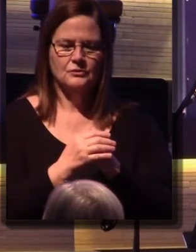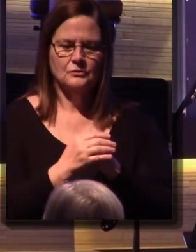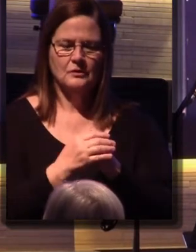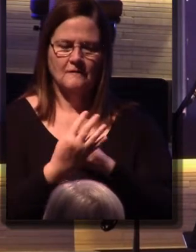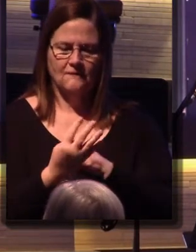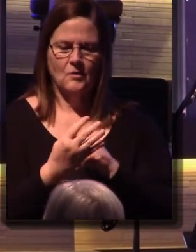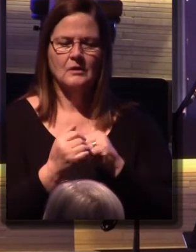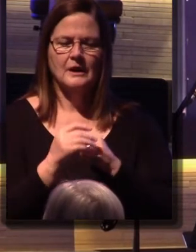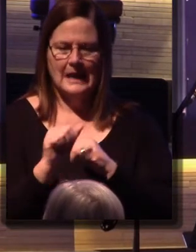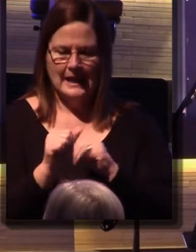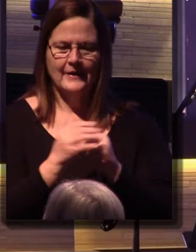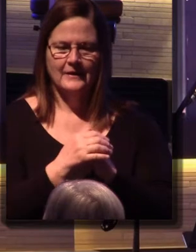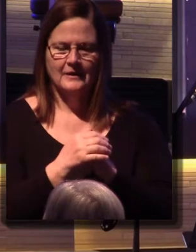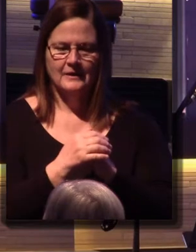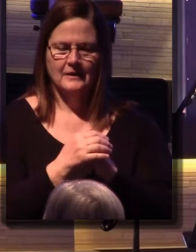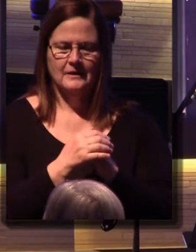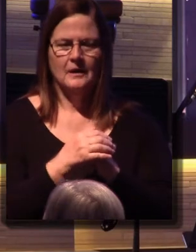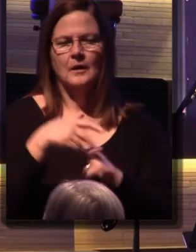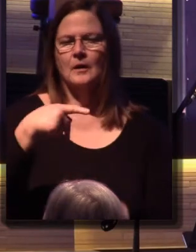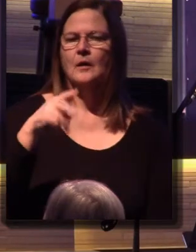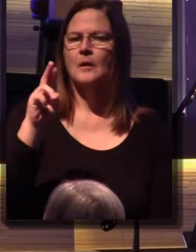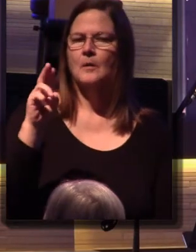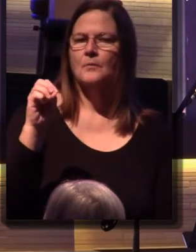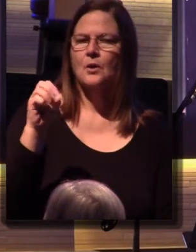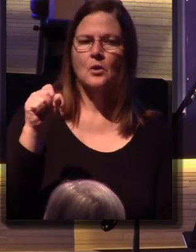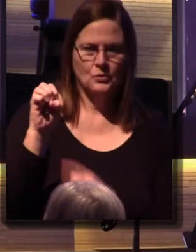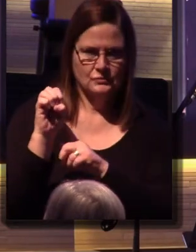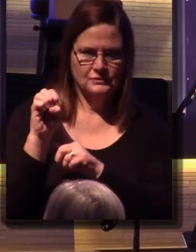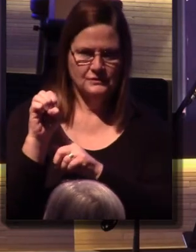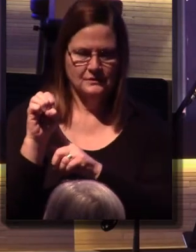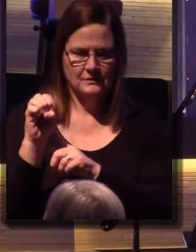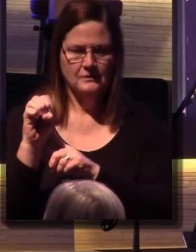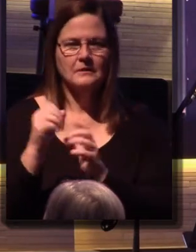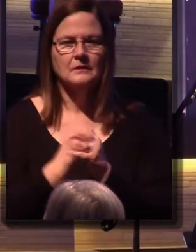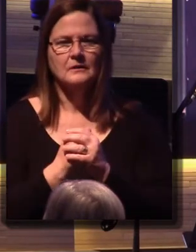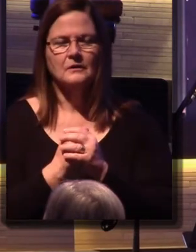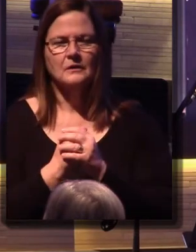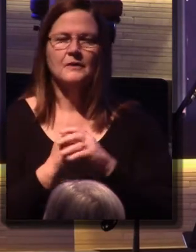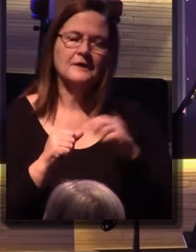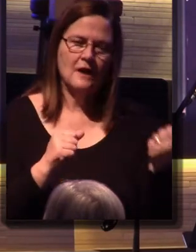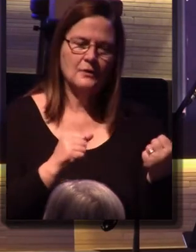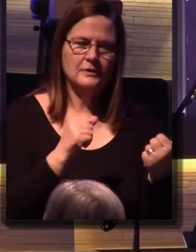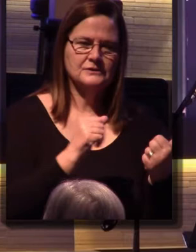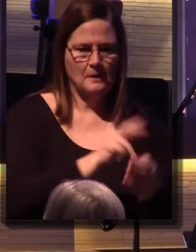3, or 3 or 4a, is prose, whereas the rest of it is